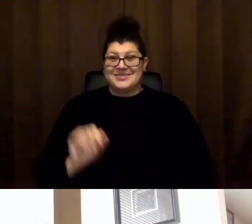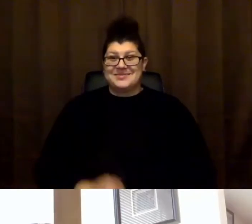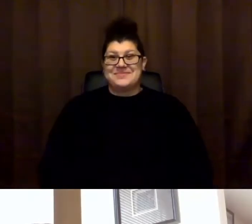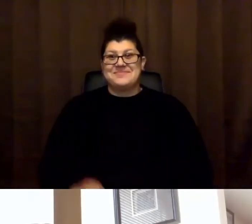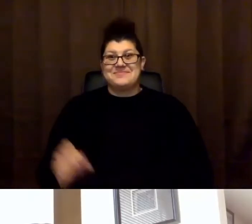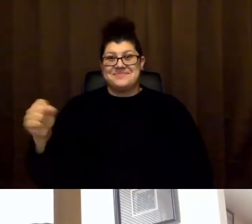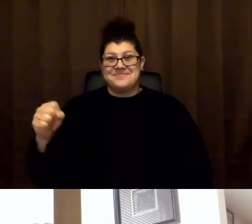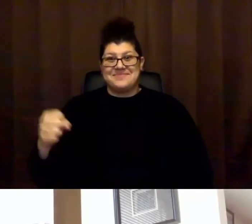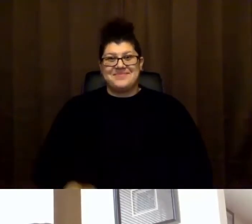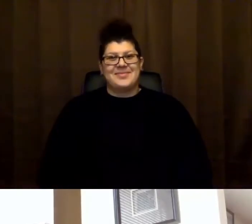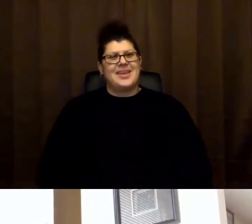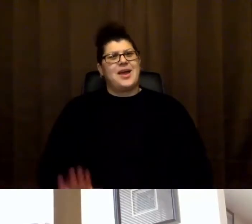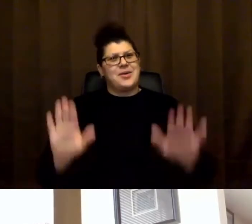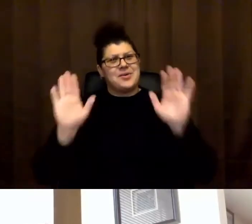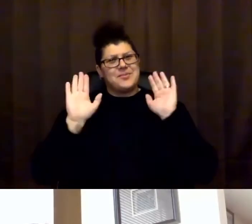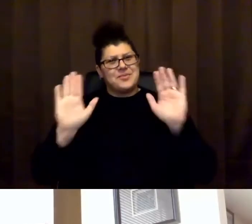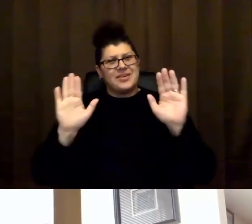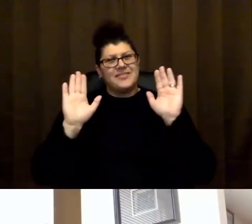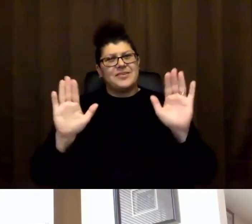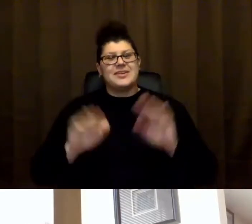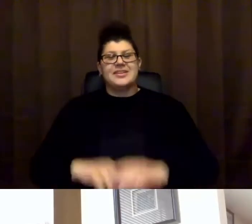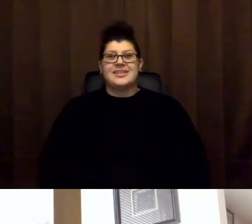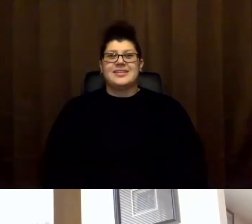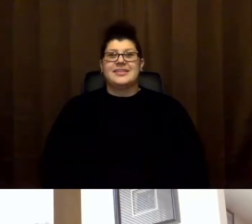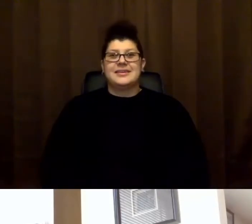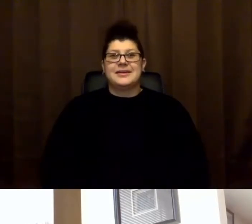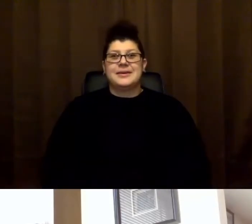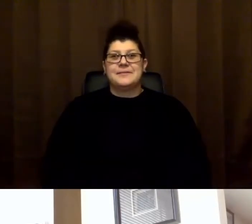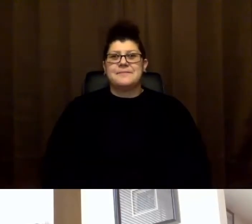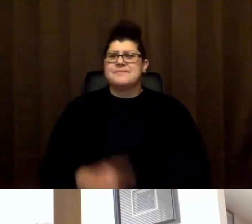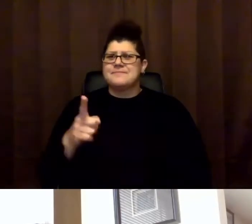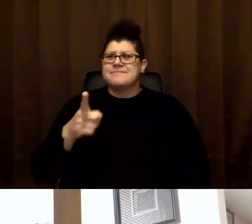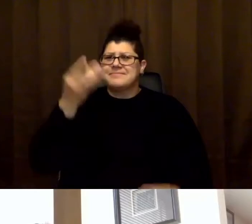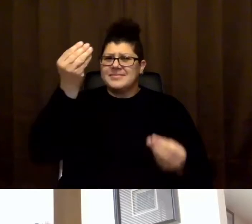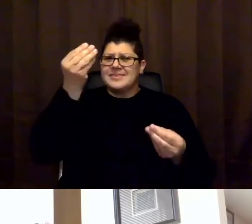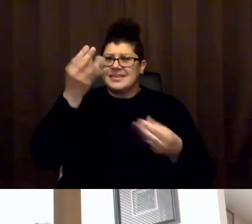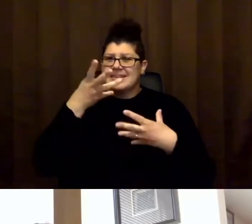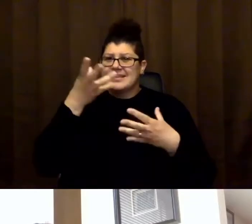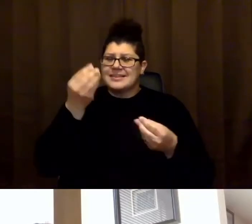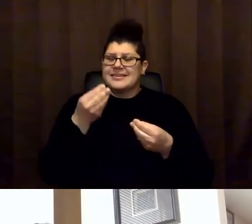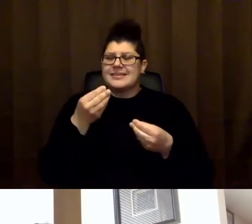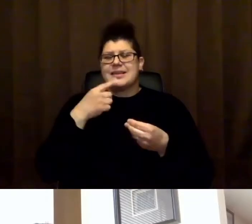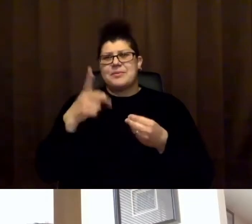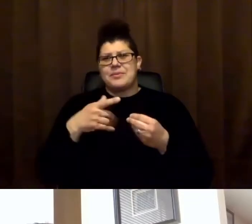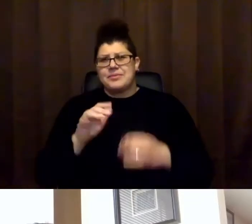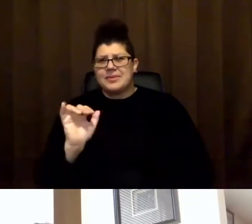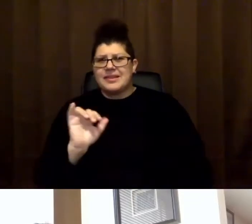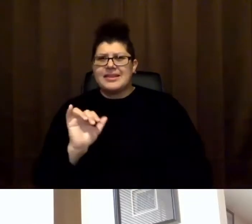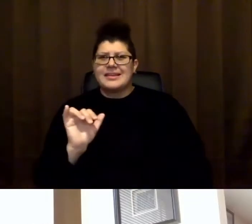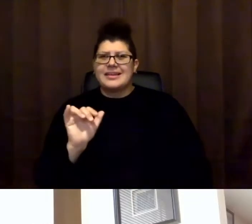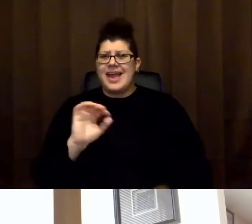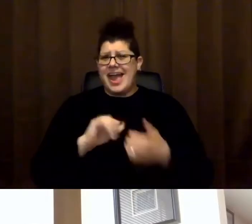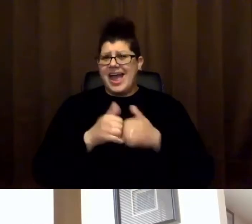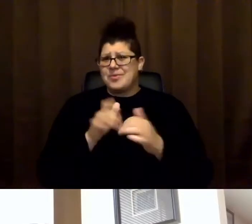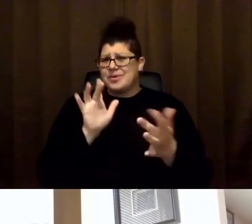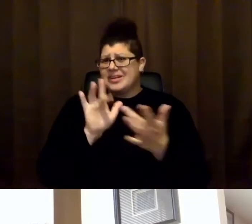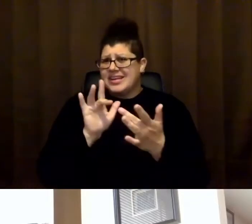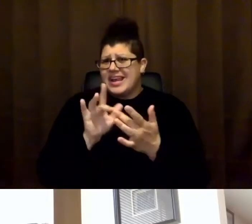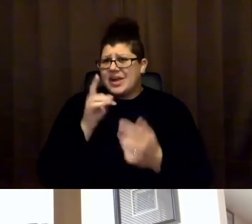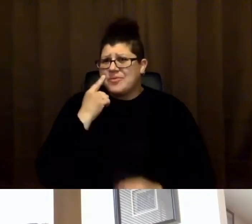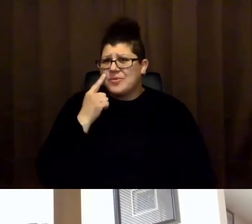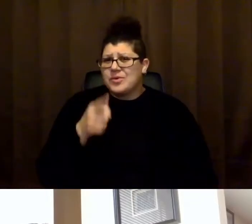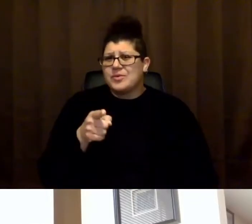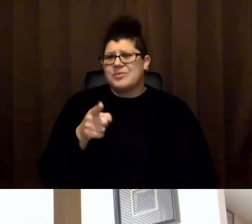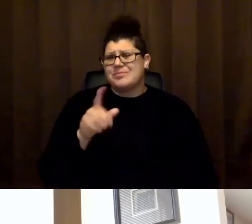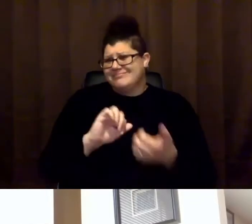That's wonderful. That's wonderful. And what can you tell us, in terms of, how a person can connect with you and find out more